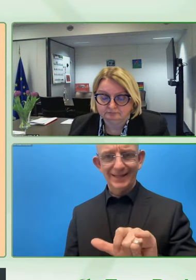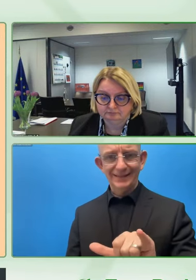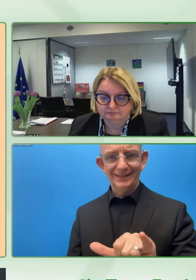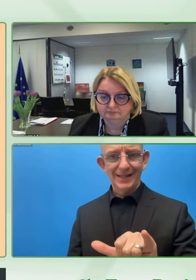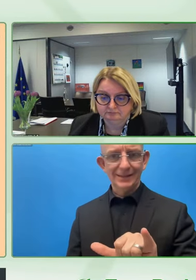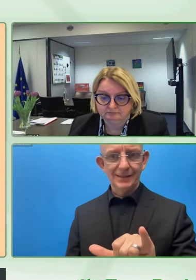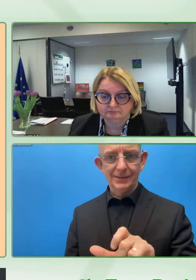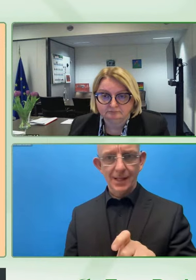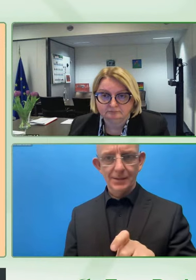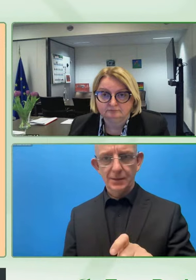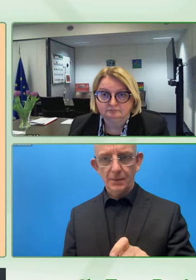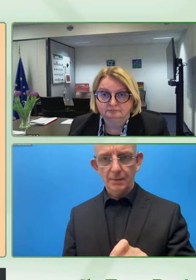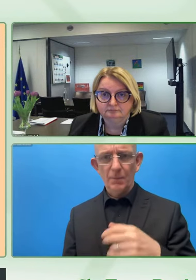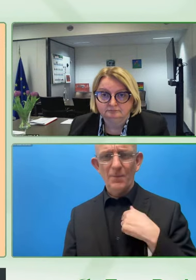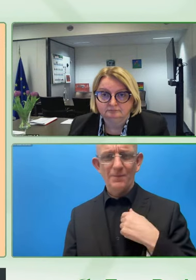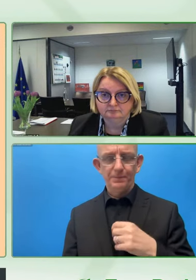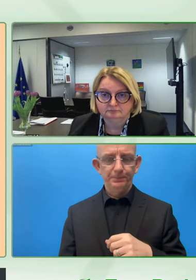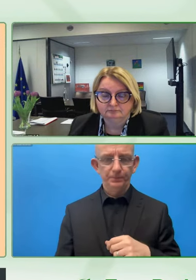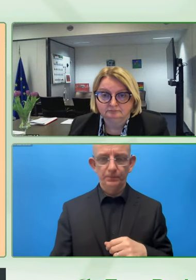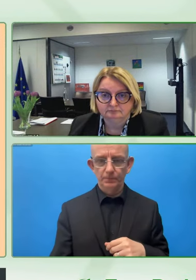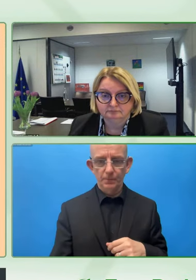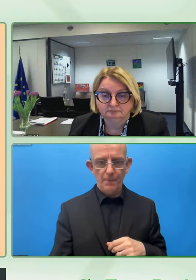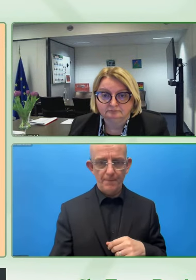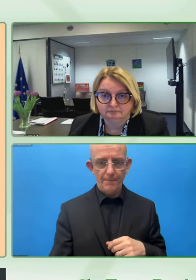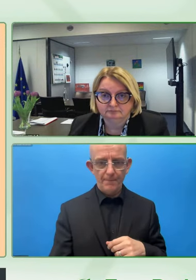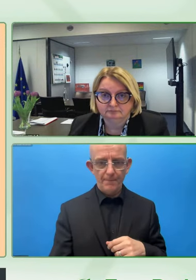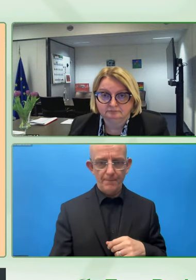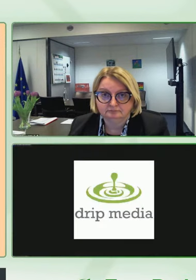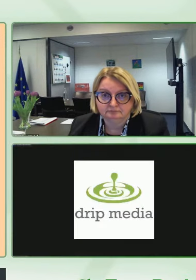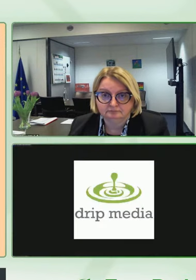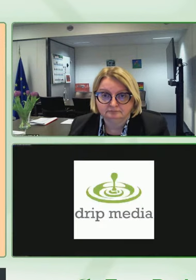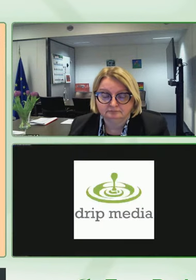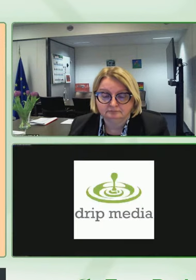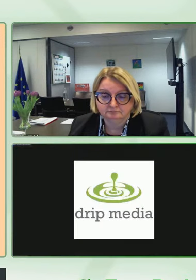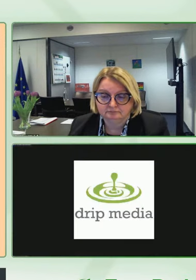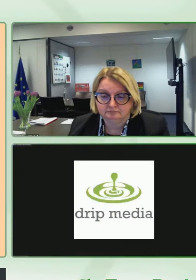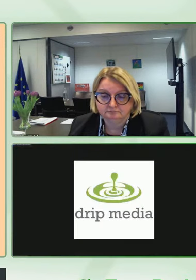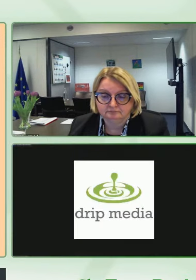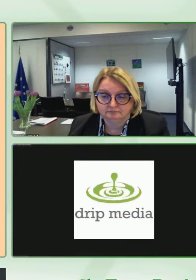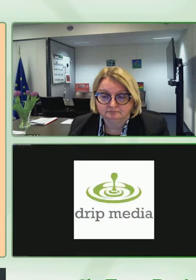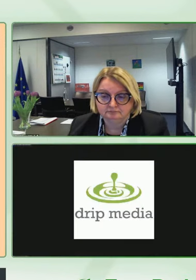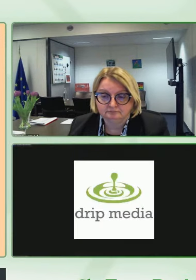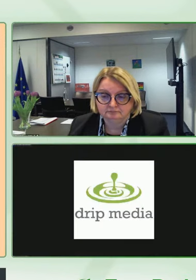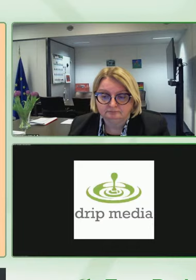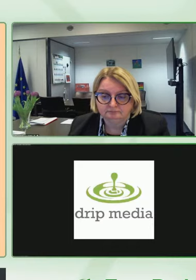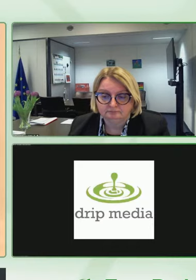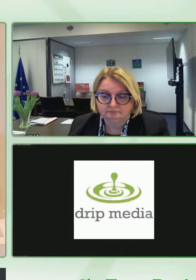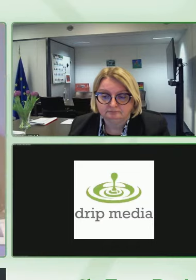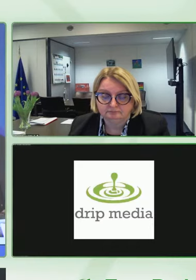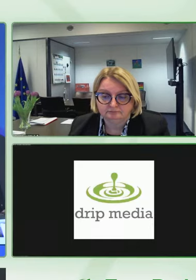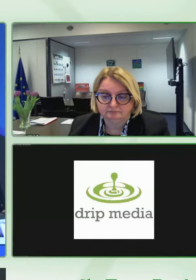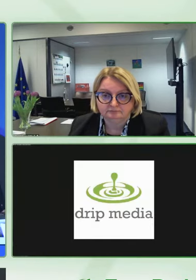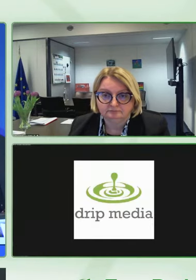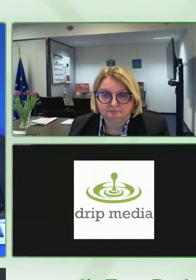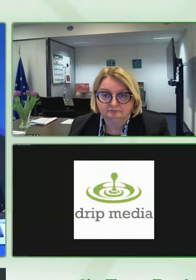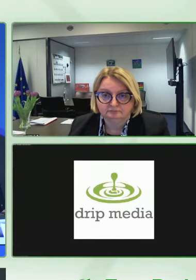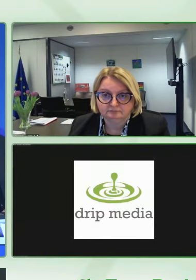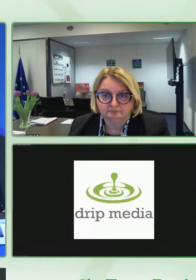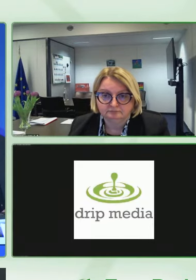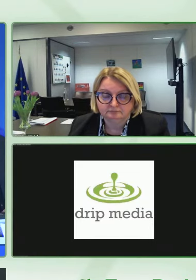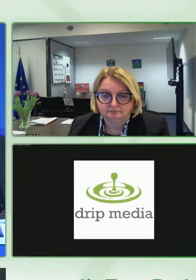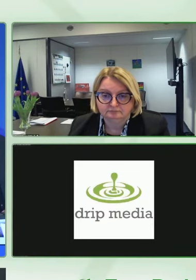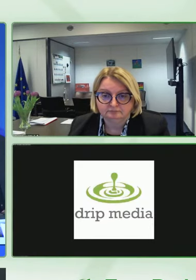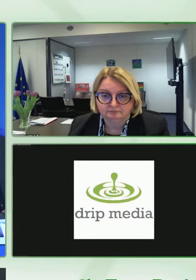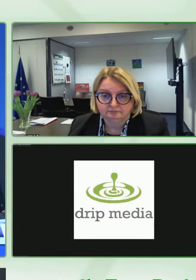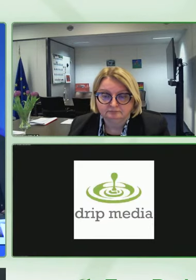what is planned concerning public campaigns, like a guideline that the member states can use for the implementation